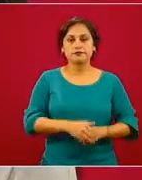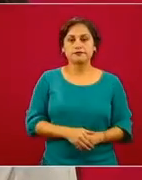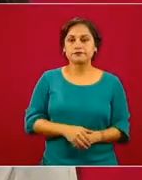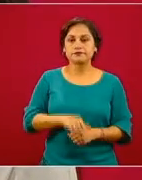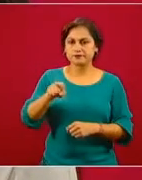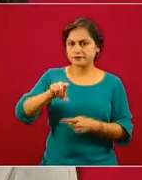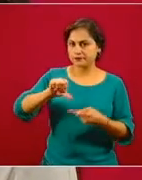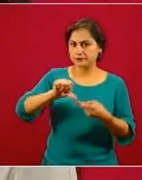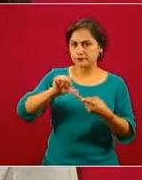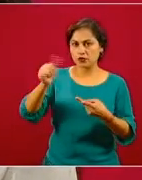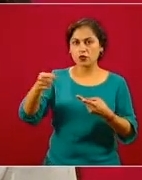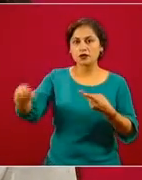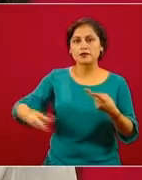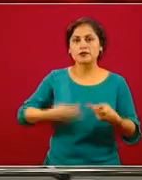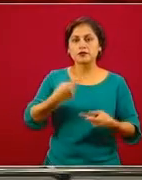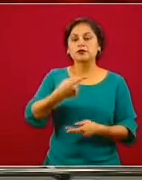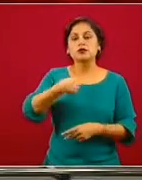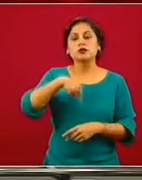you are facing.